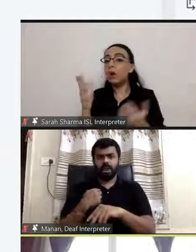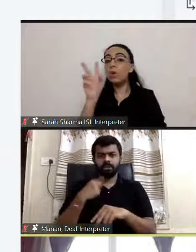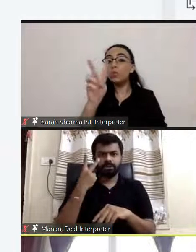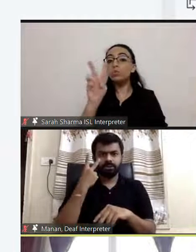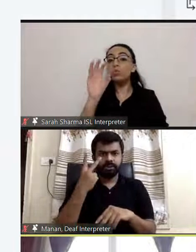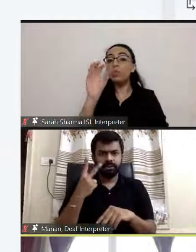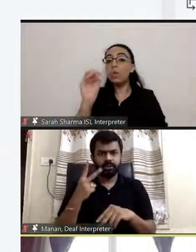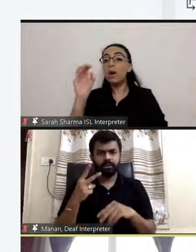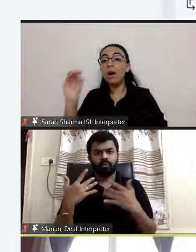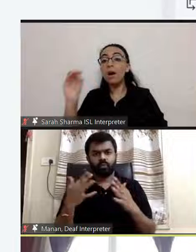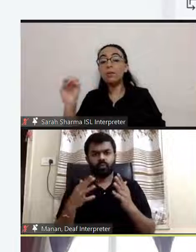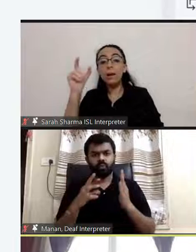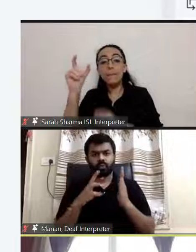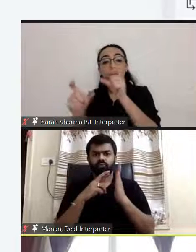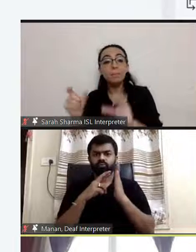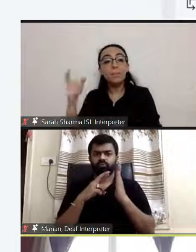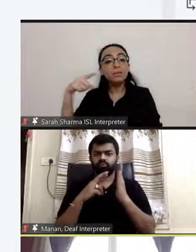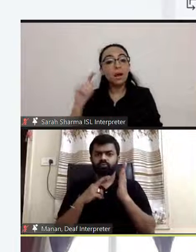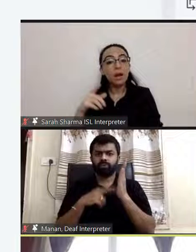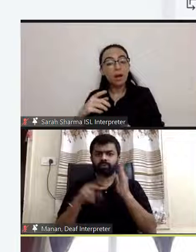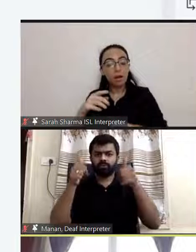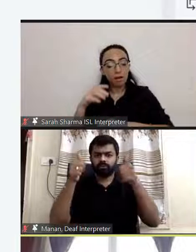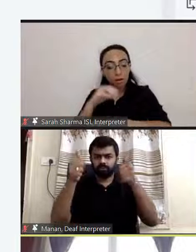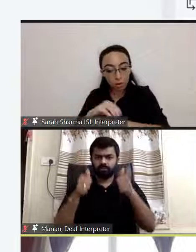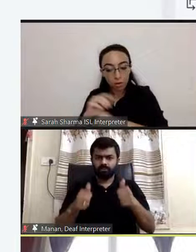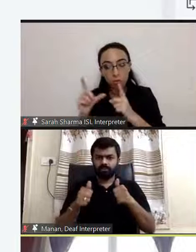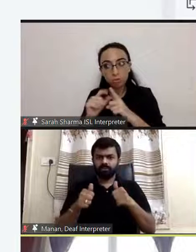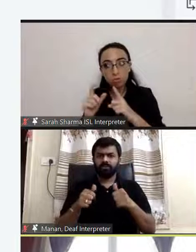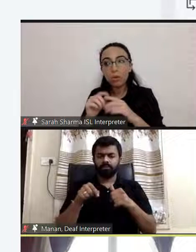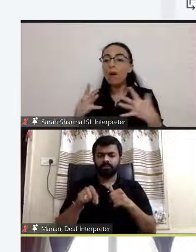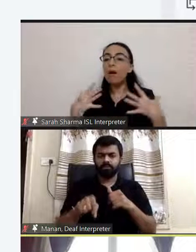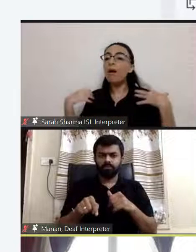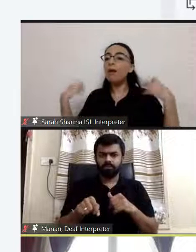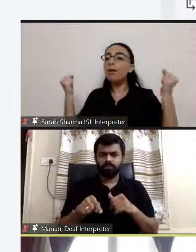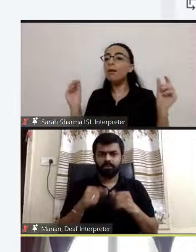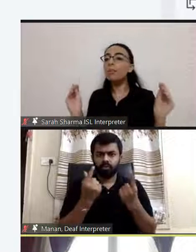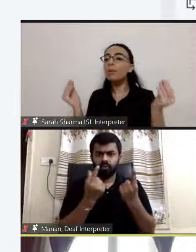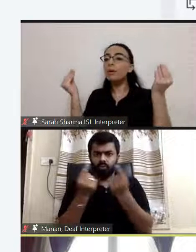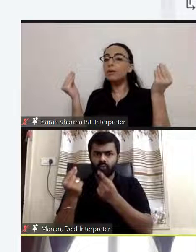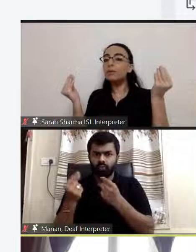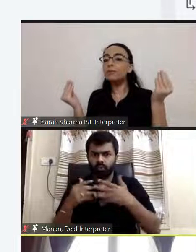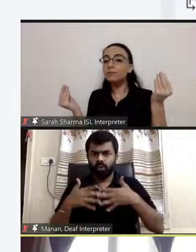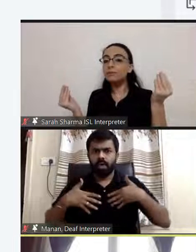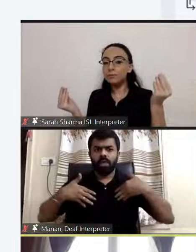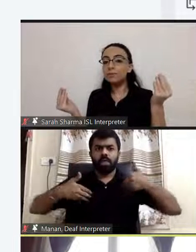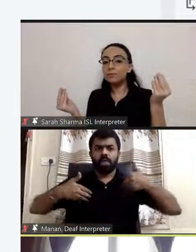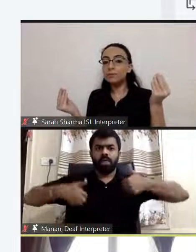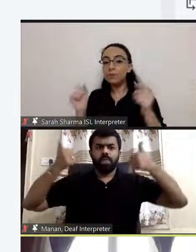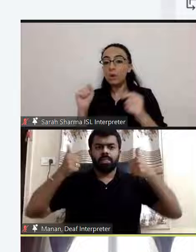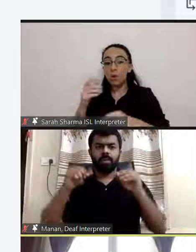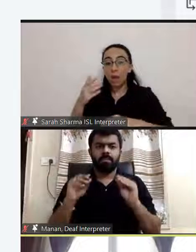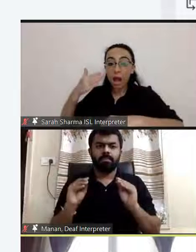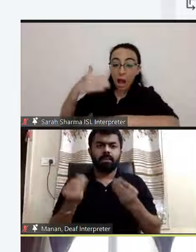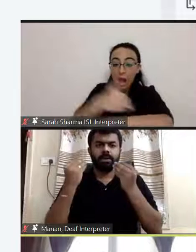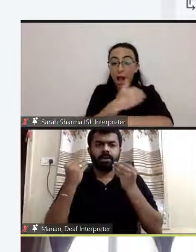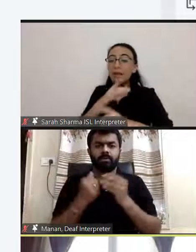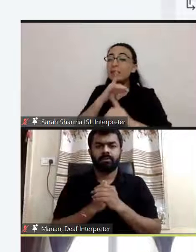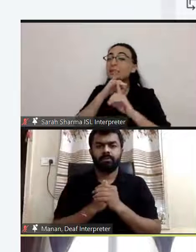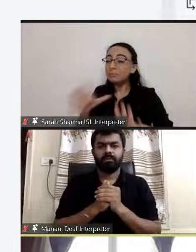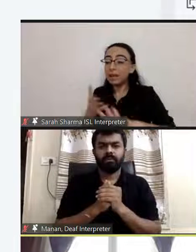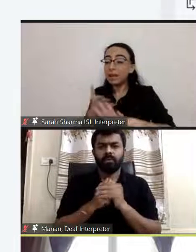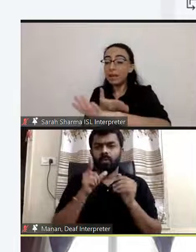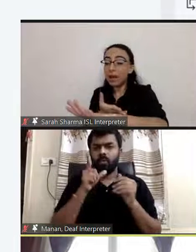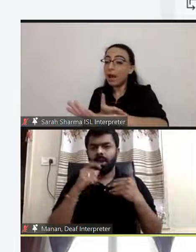4 provinces of the study, they had their chronic wound healed